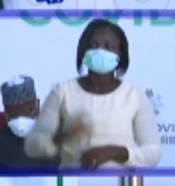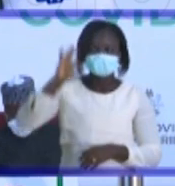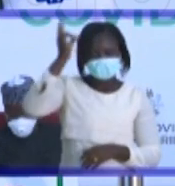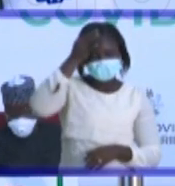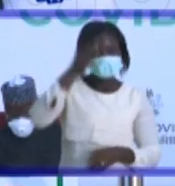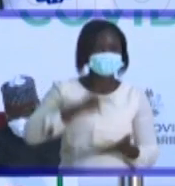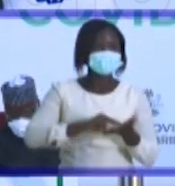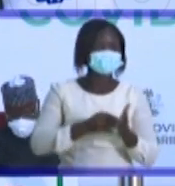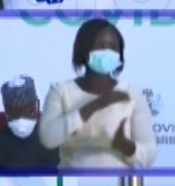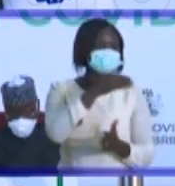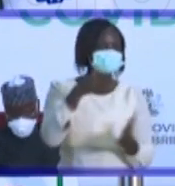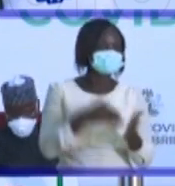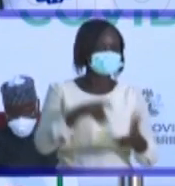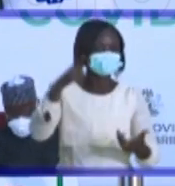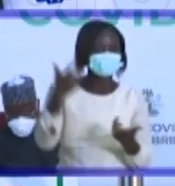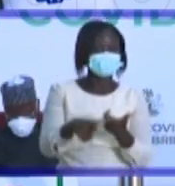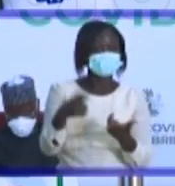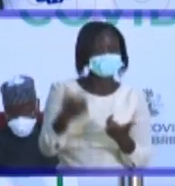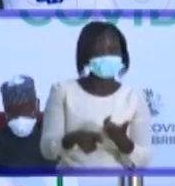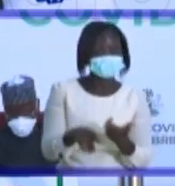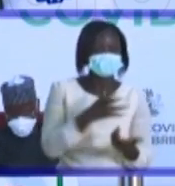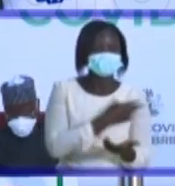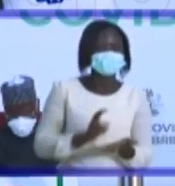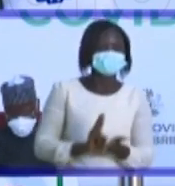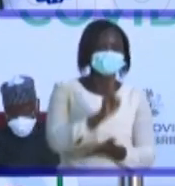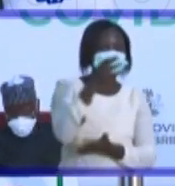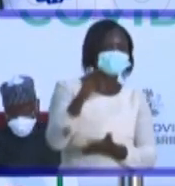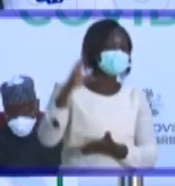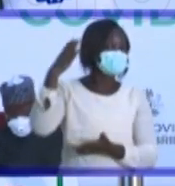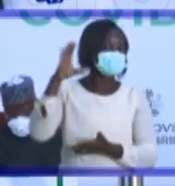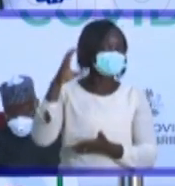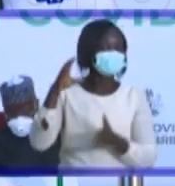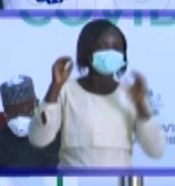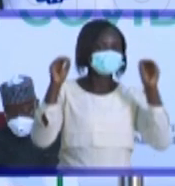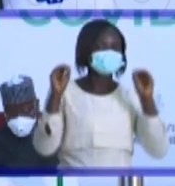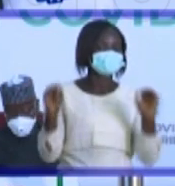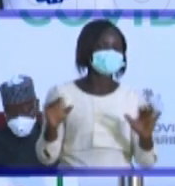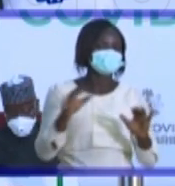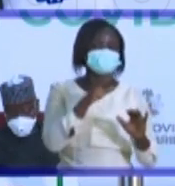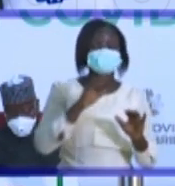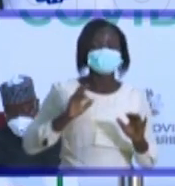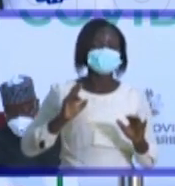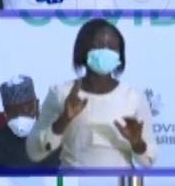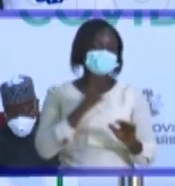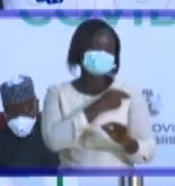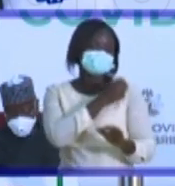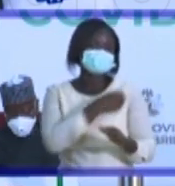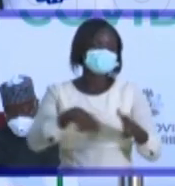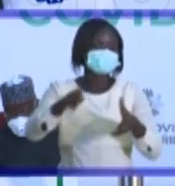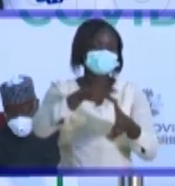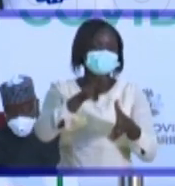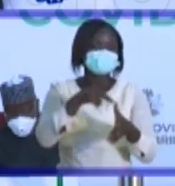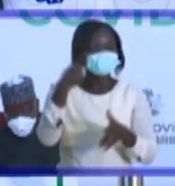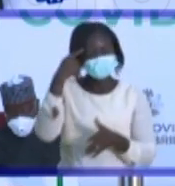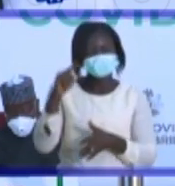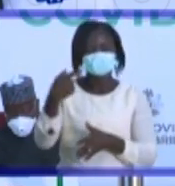Federal Medical Center Lokoja and the University of Calabar Teaching Hospital will be prioritized for deployment of gene expert